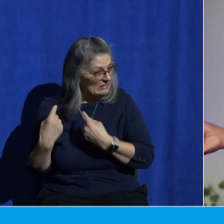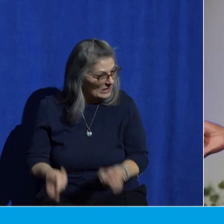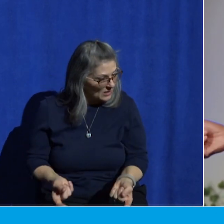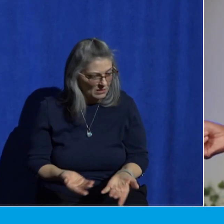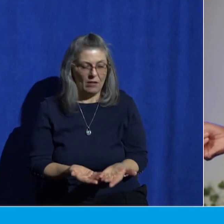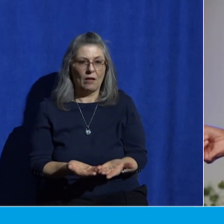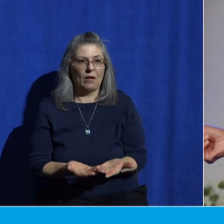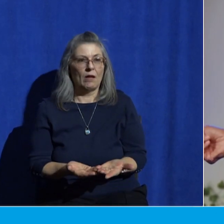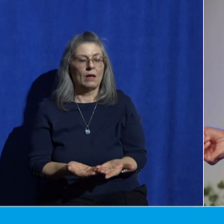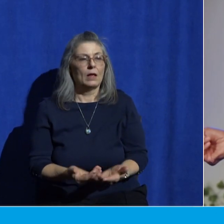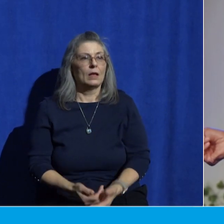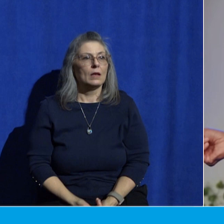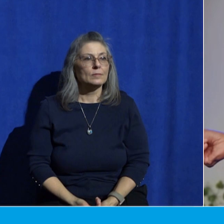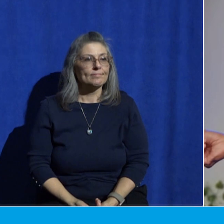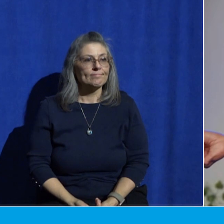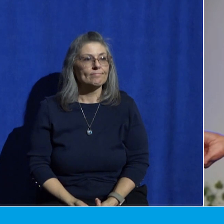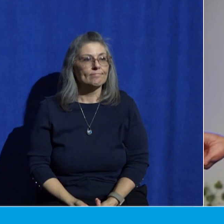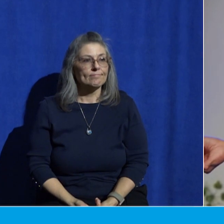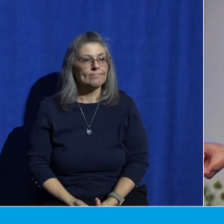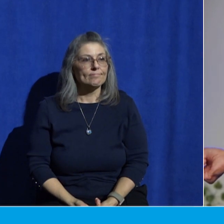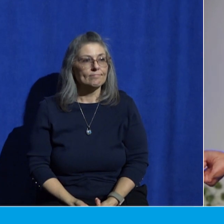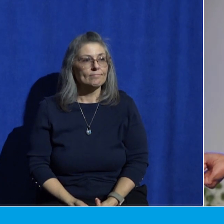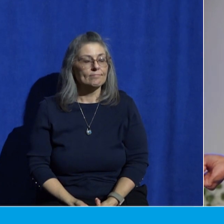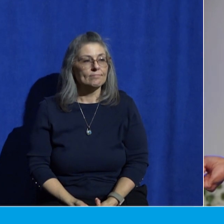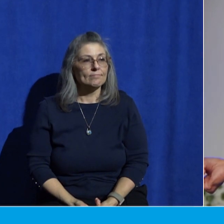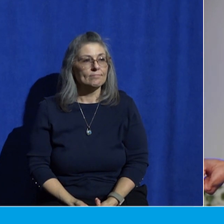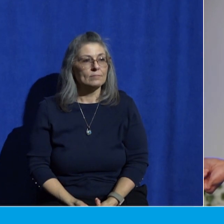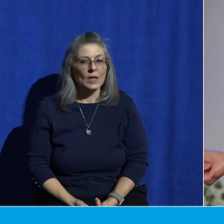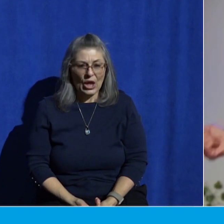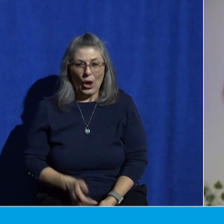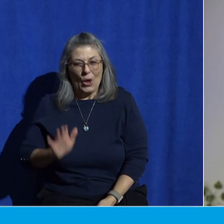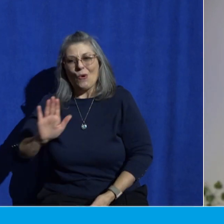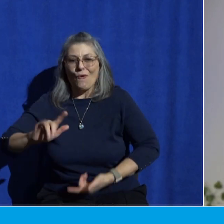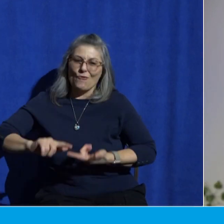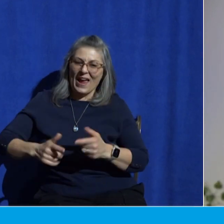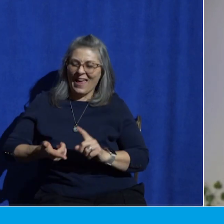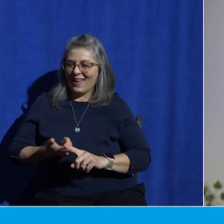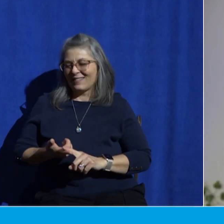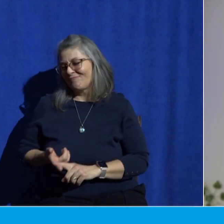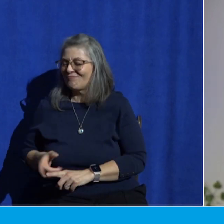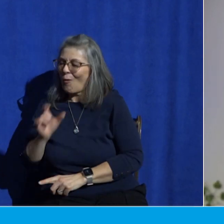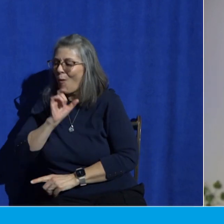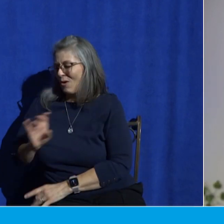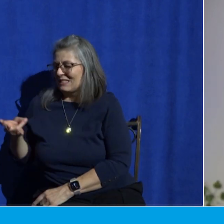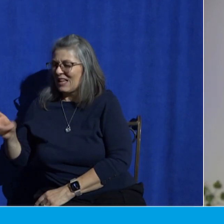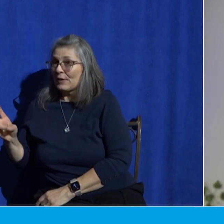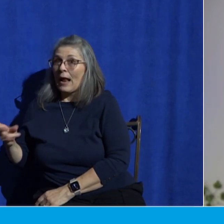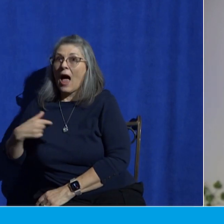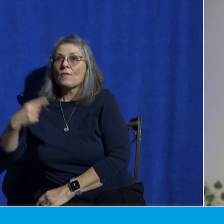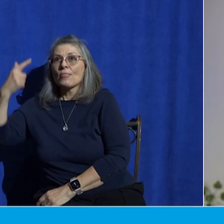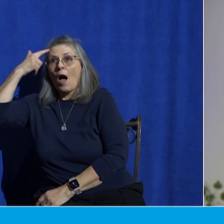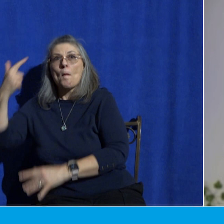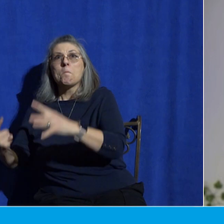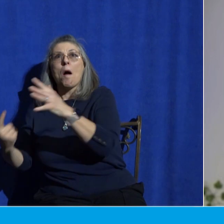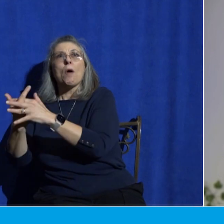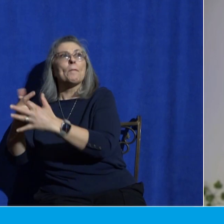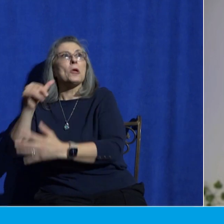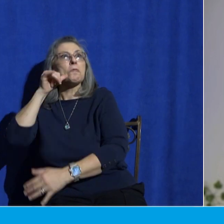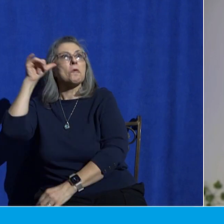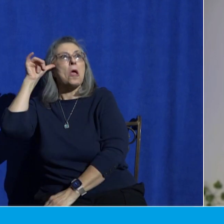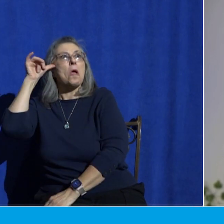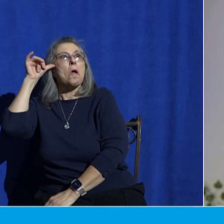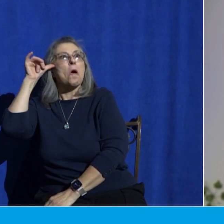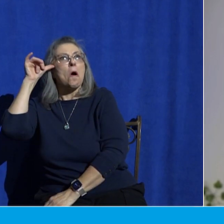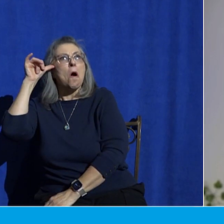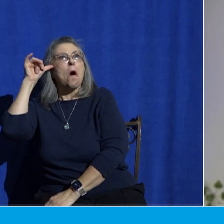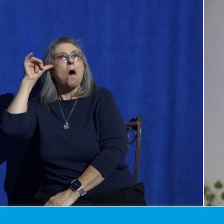your friend, who's 17, came up with a thought yesterday.